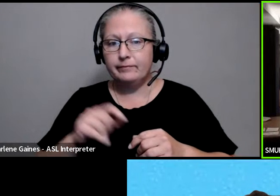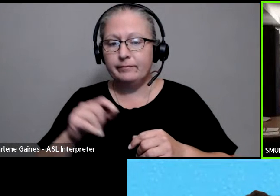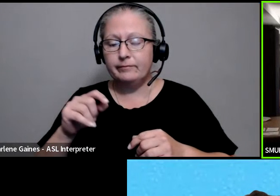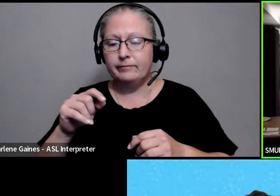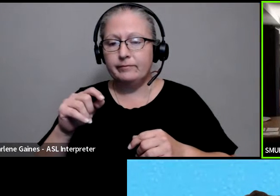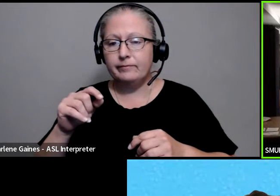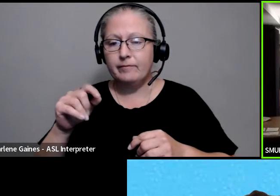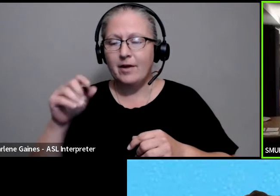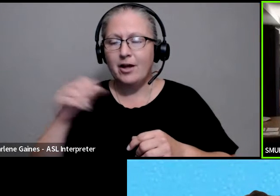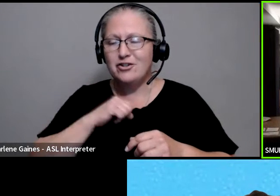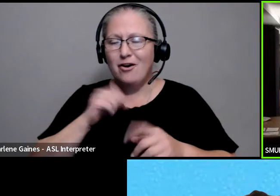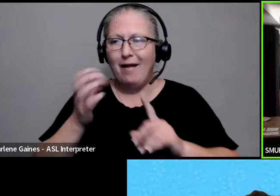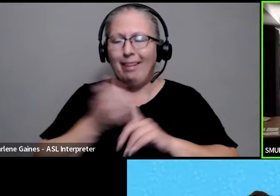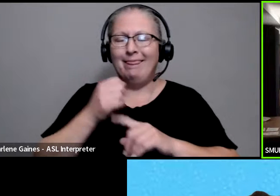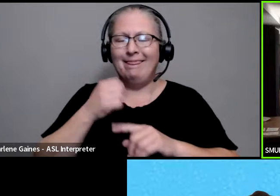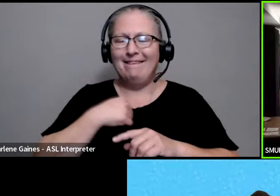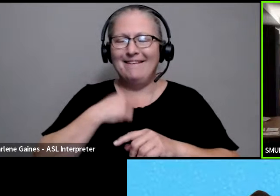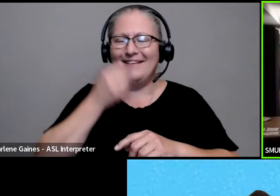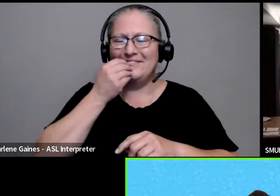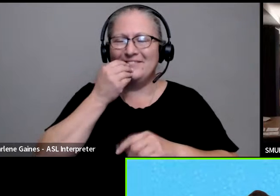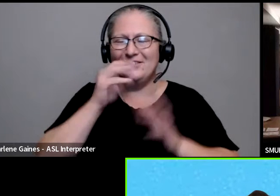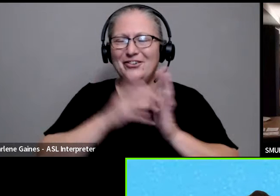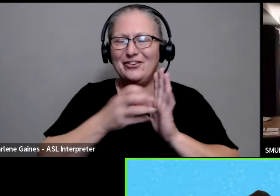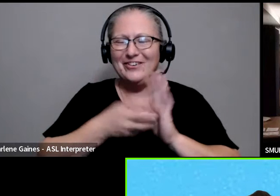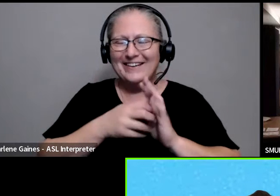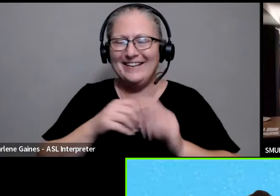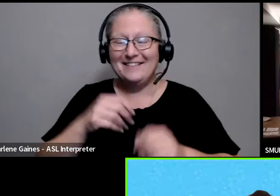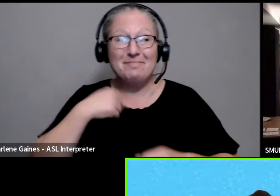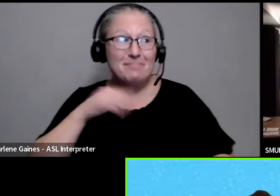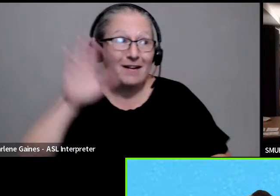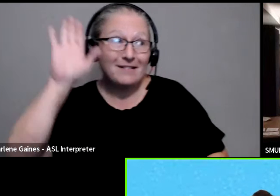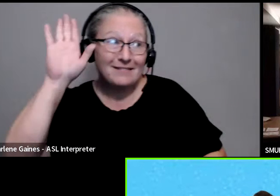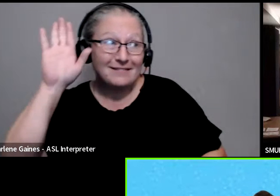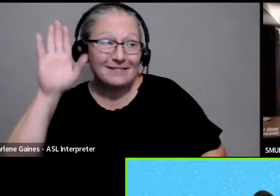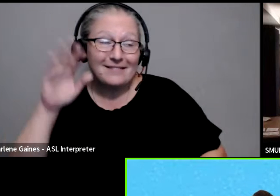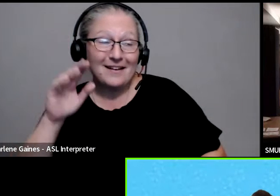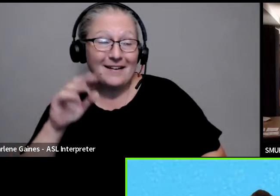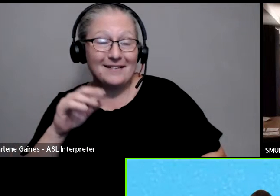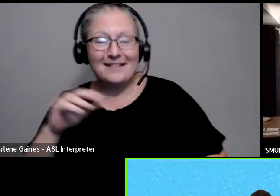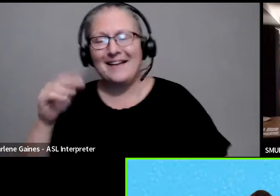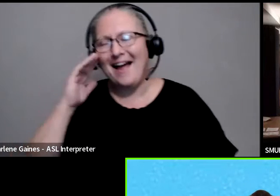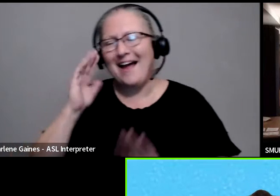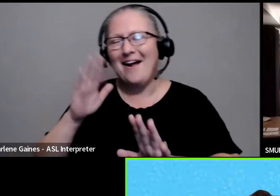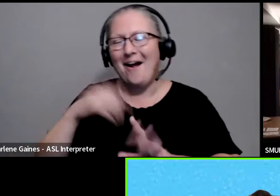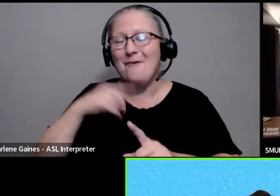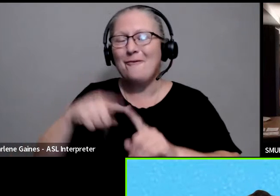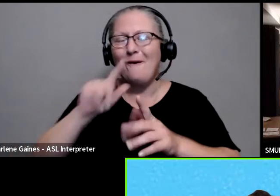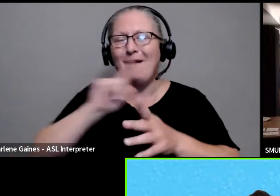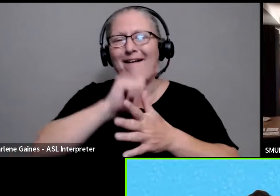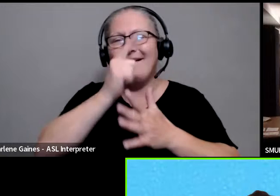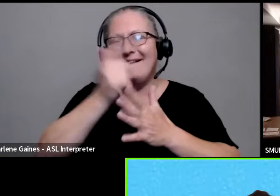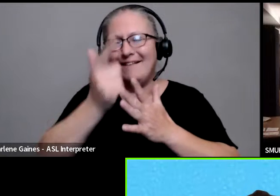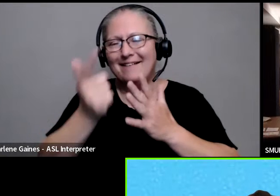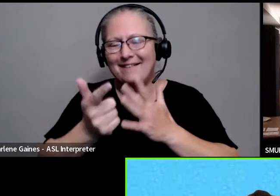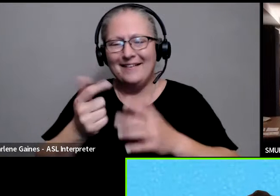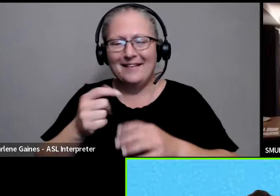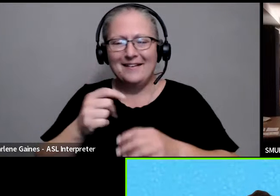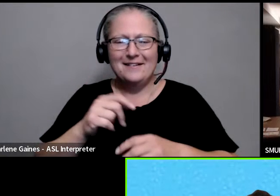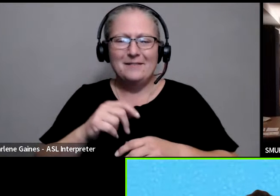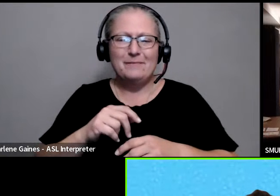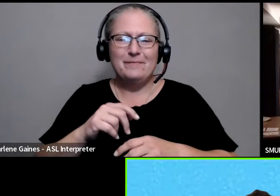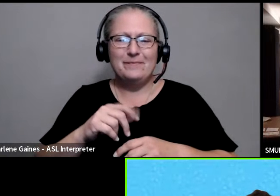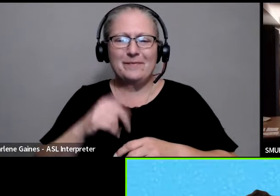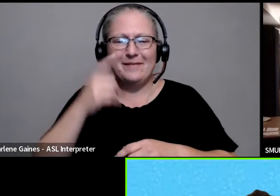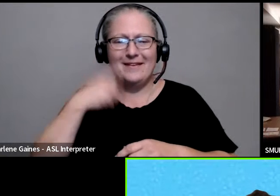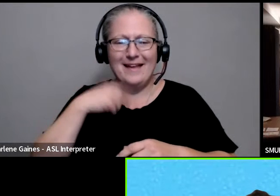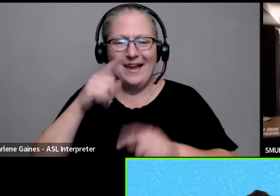Forgive me, you caught me with a cookie in my mouth. Sorry. I had my hand raised. Oh, I know. I was gonna do the roll, like, you know, in the order of the roll call,